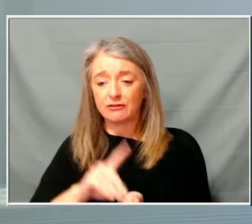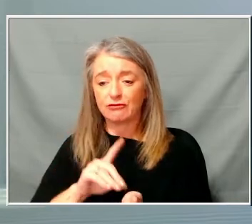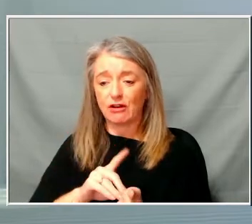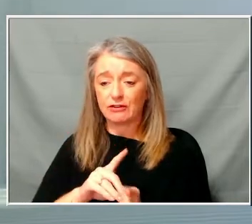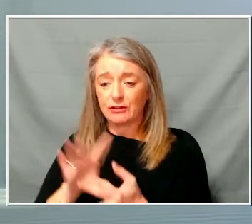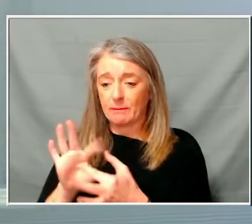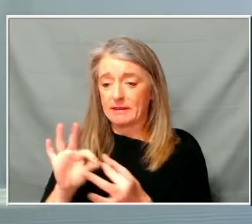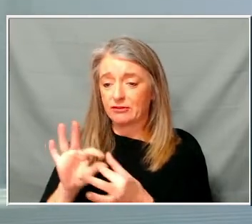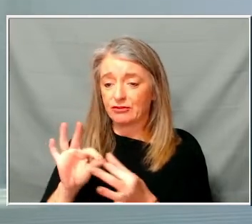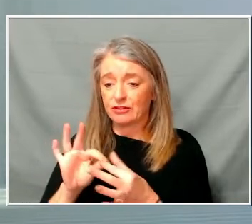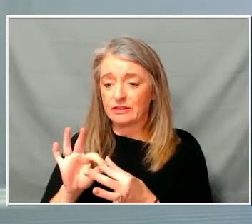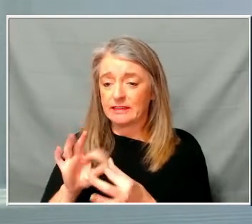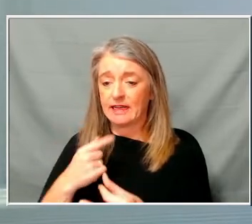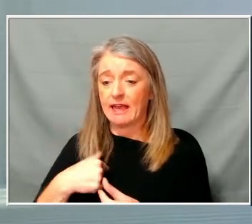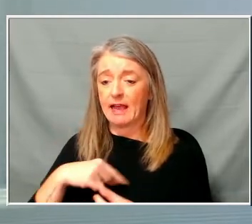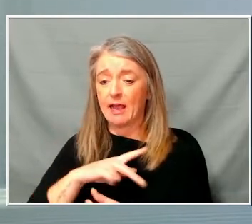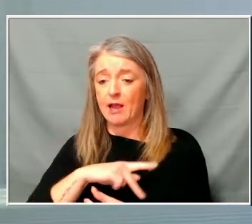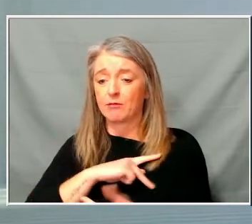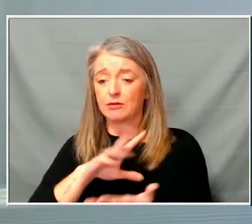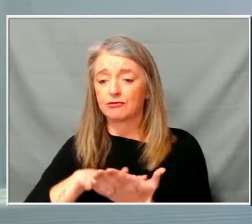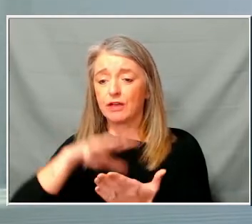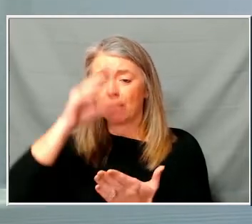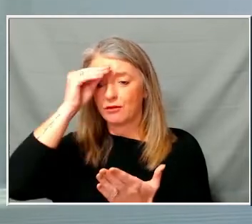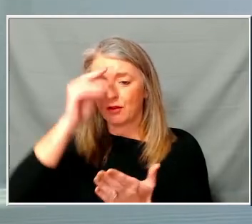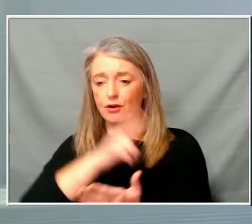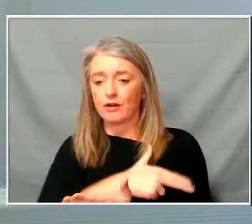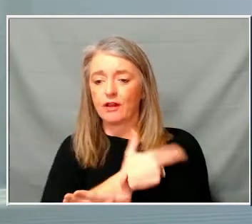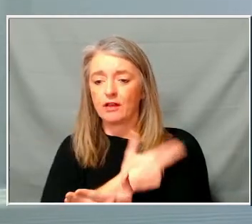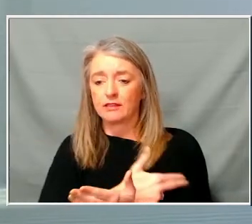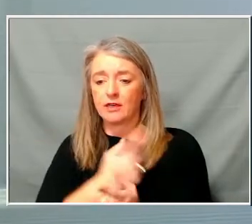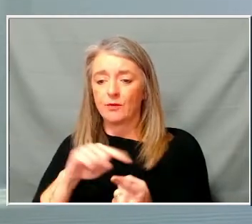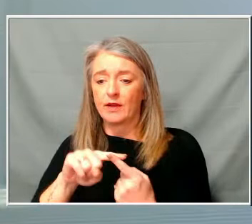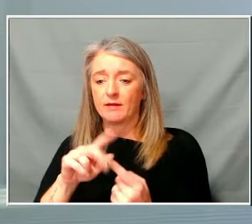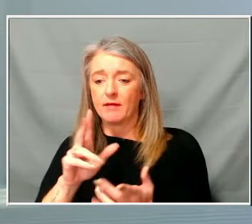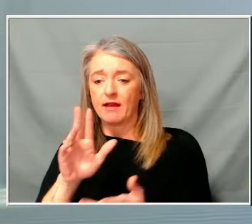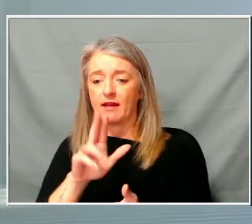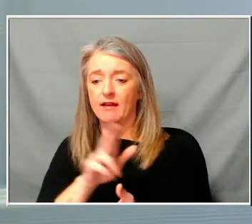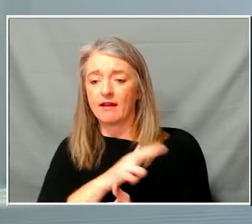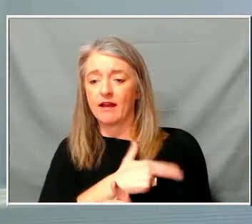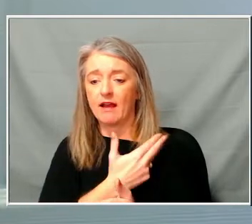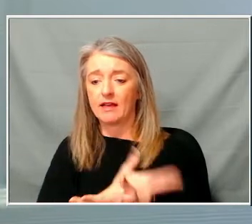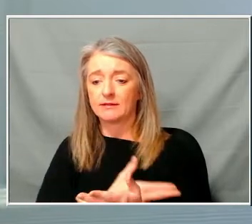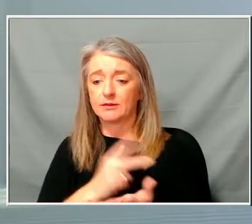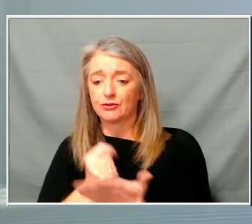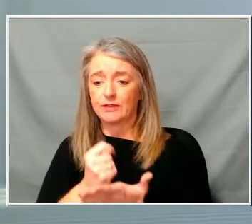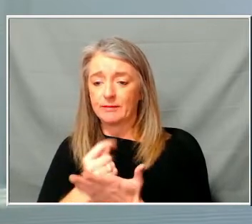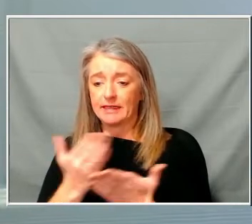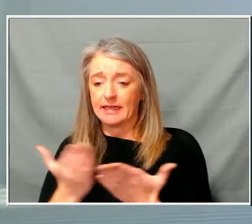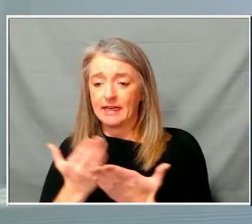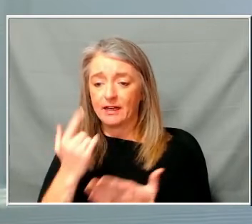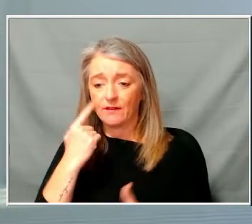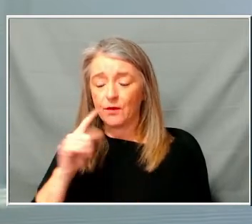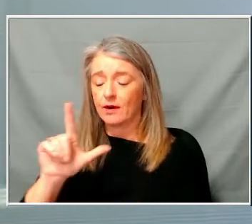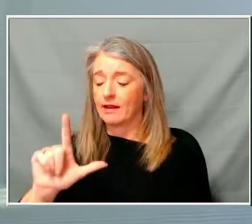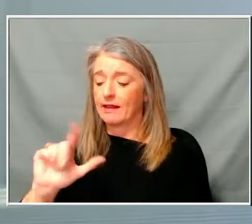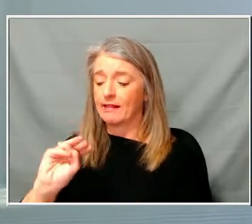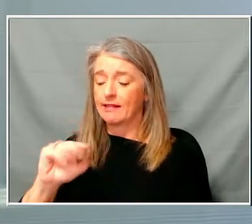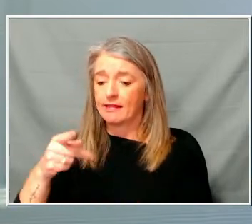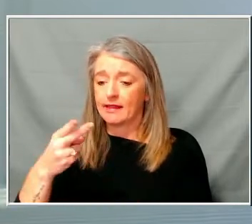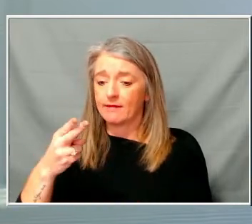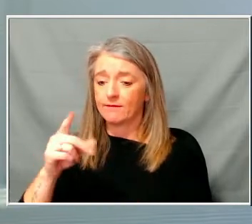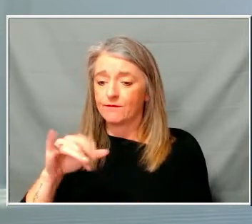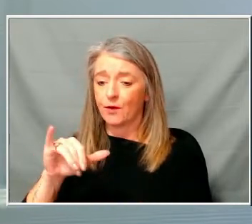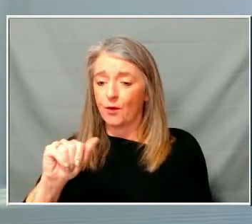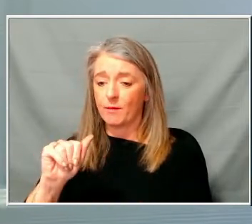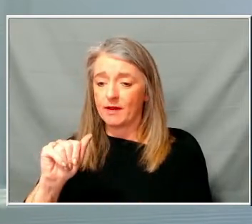I personally learned the hospital when my wife was being treated for lymphoma. And, when she